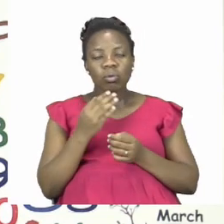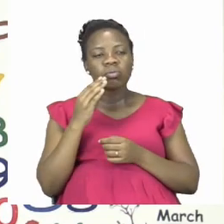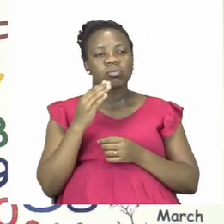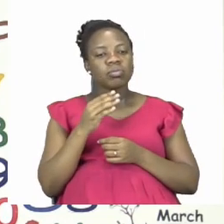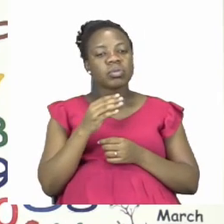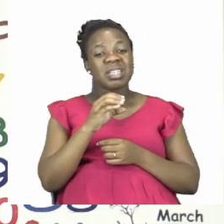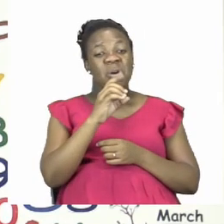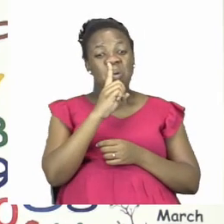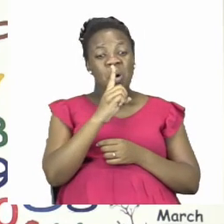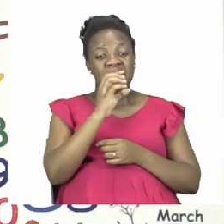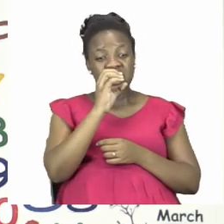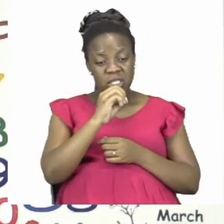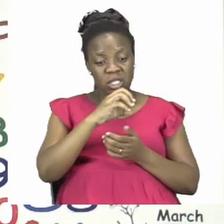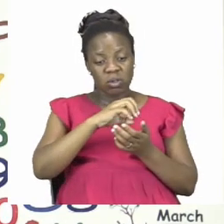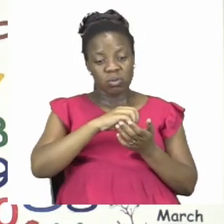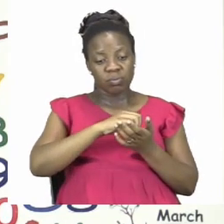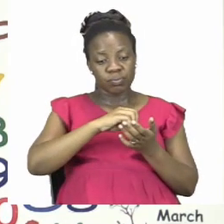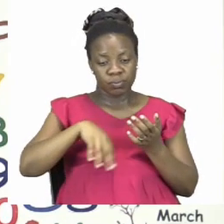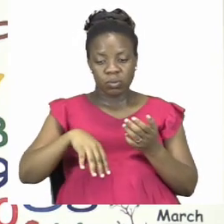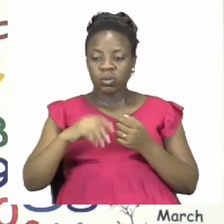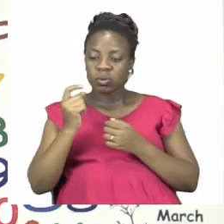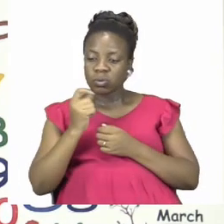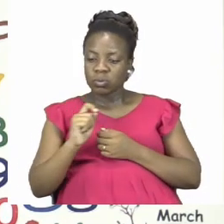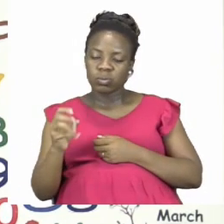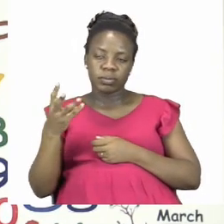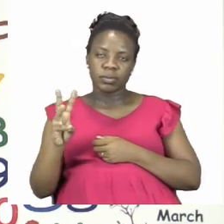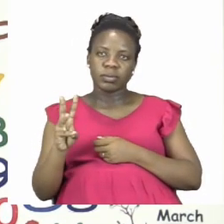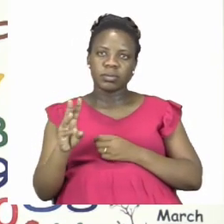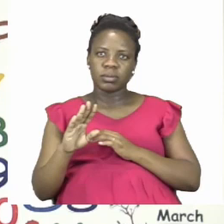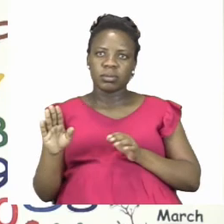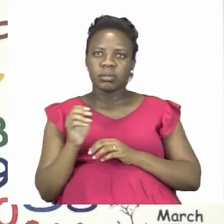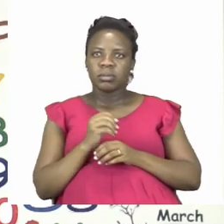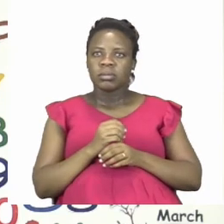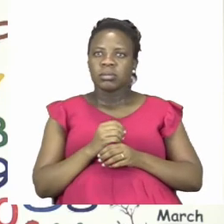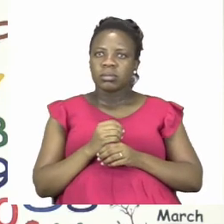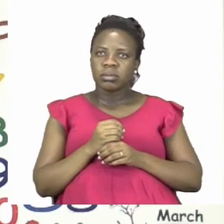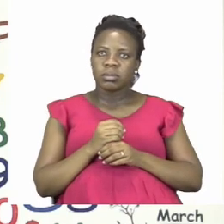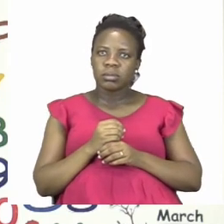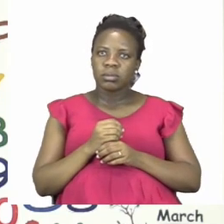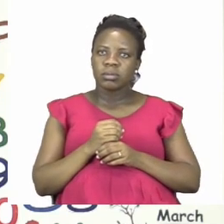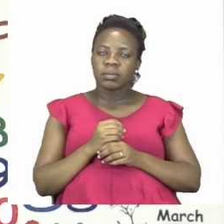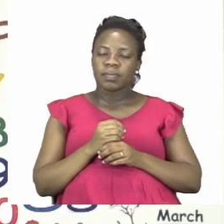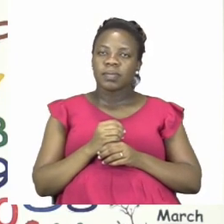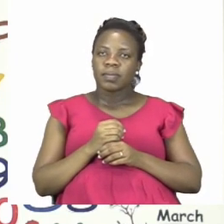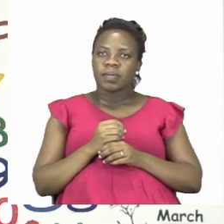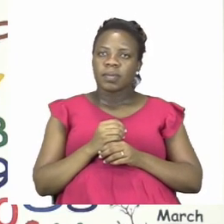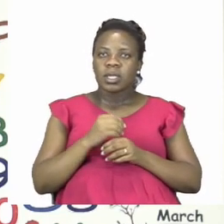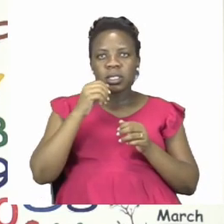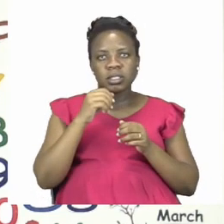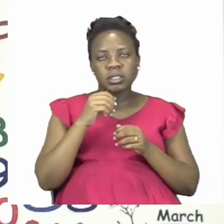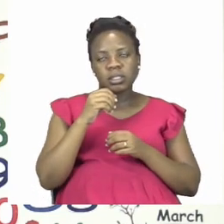behind and we will write 6. And now it becomes 6